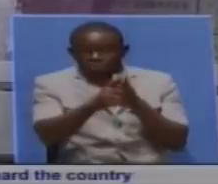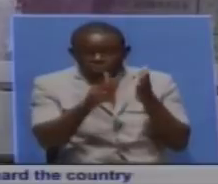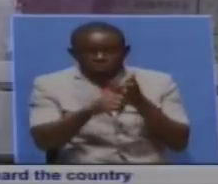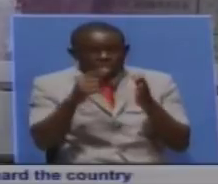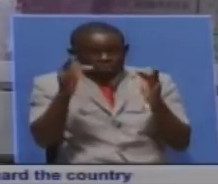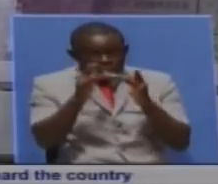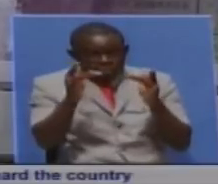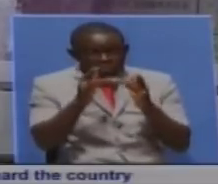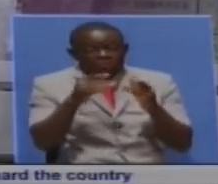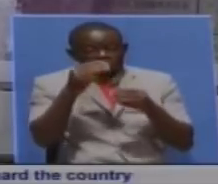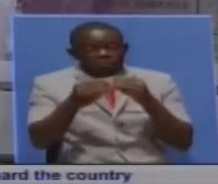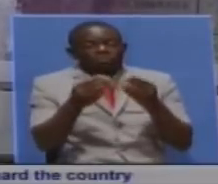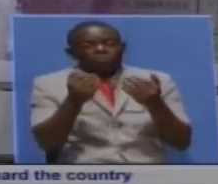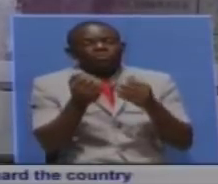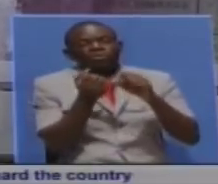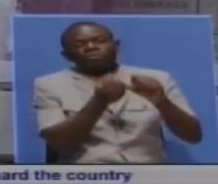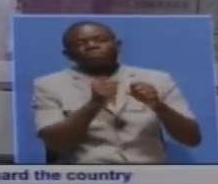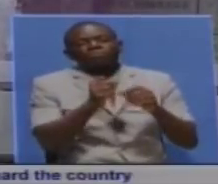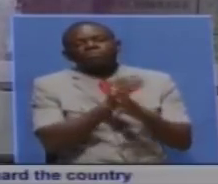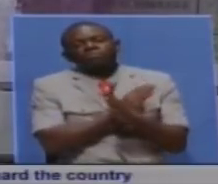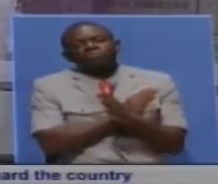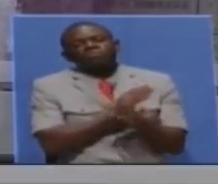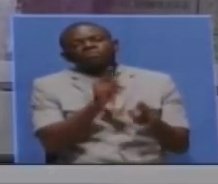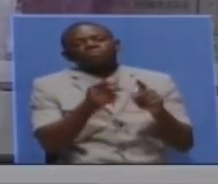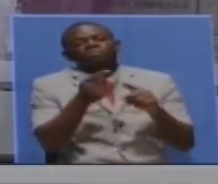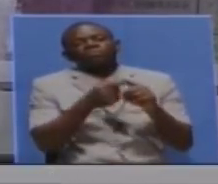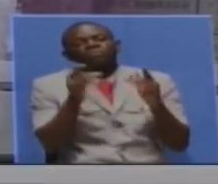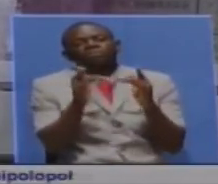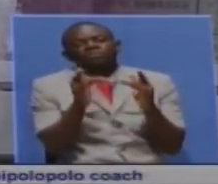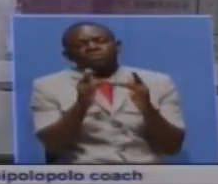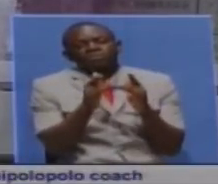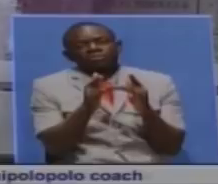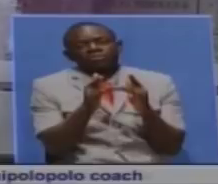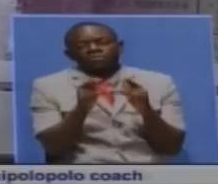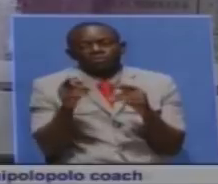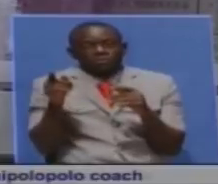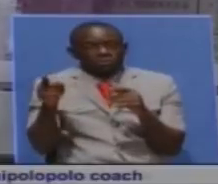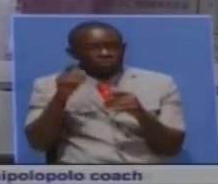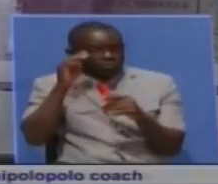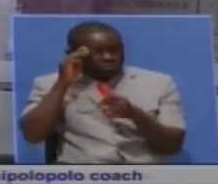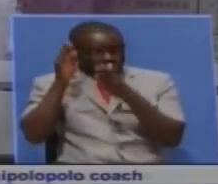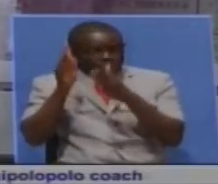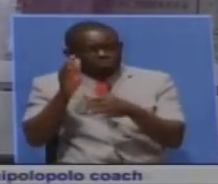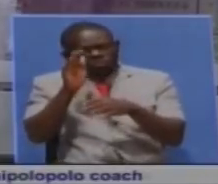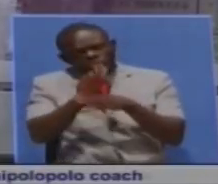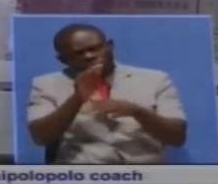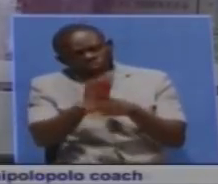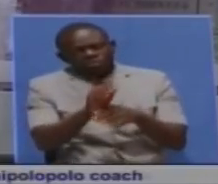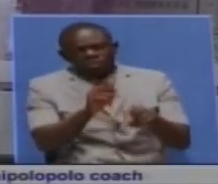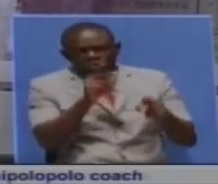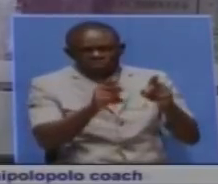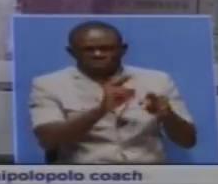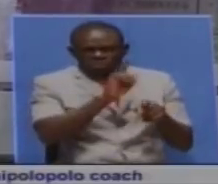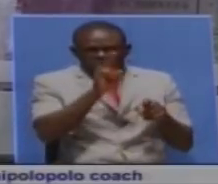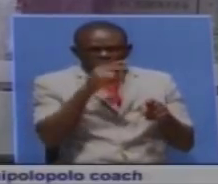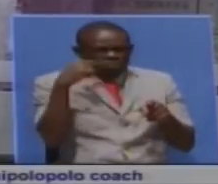Zambia's cyberspace. Speaking when he issued a ministerial statement on the use of social and electronic media platforms in Zambia in